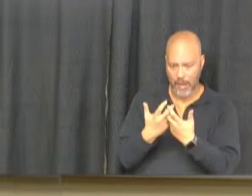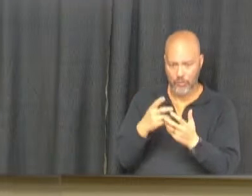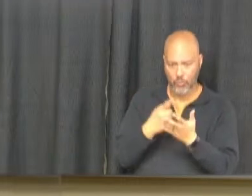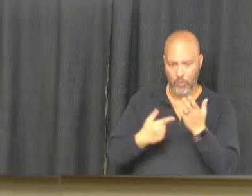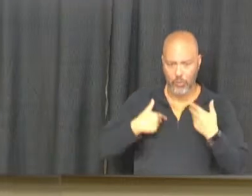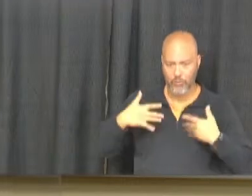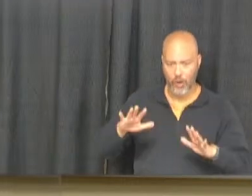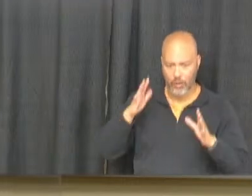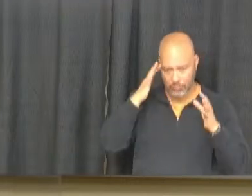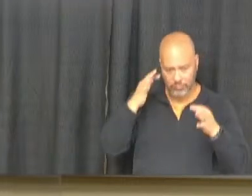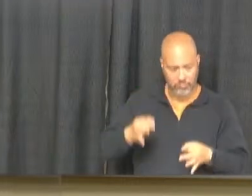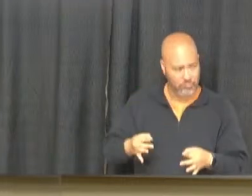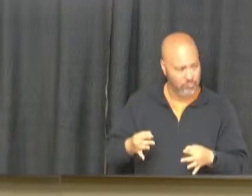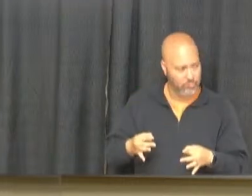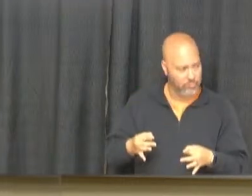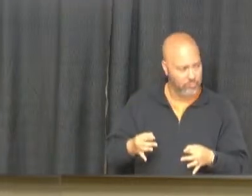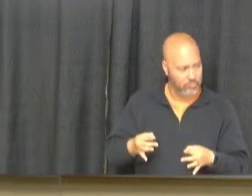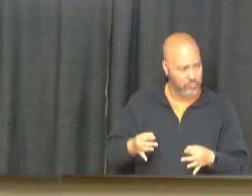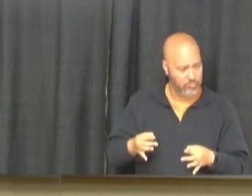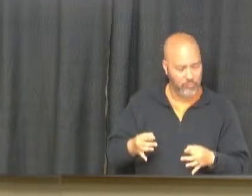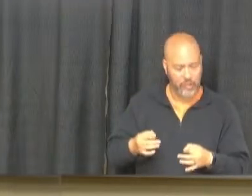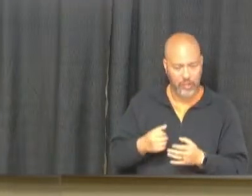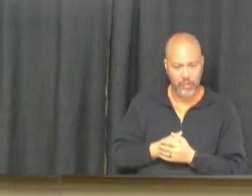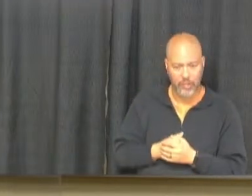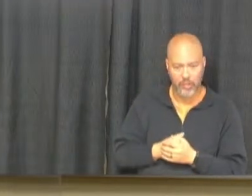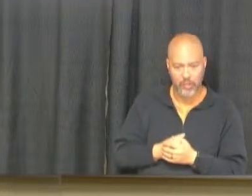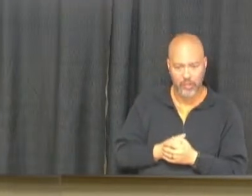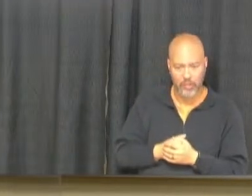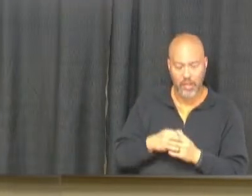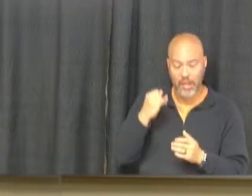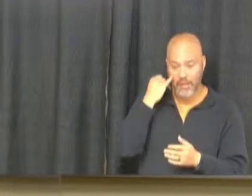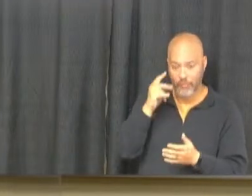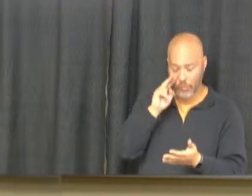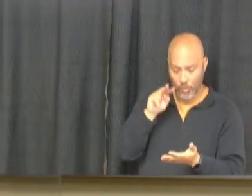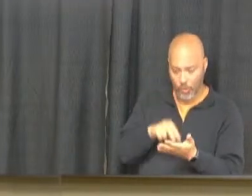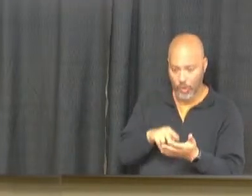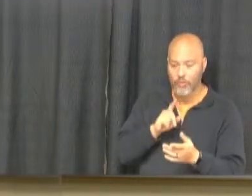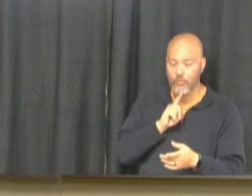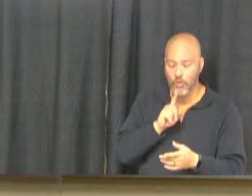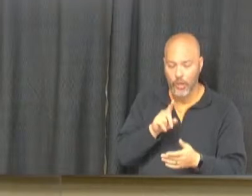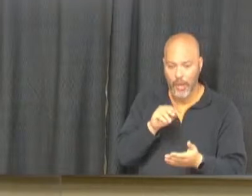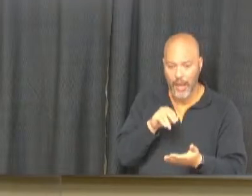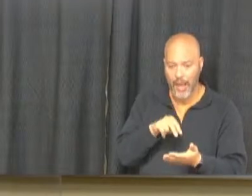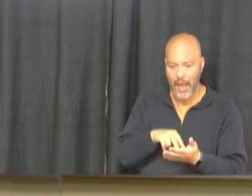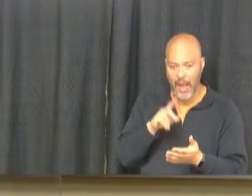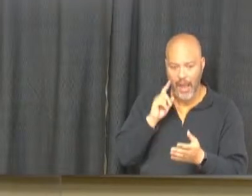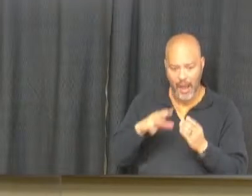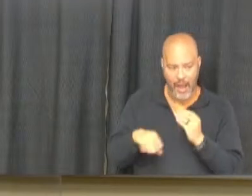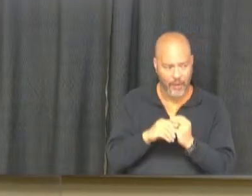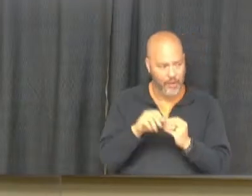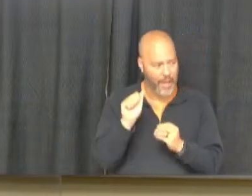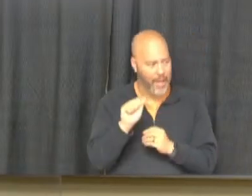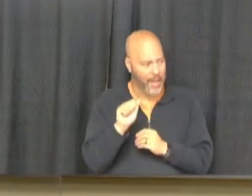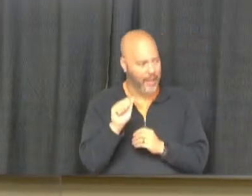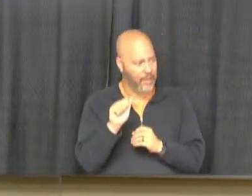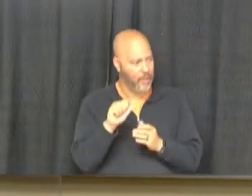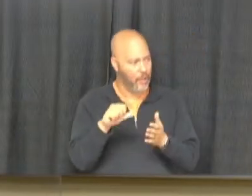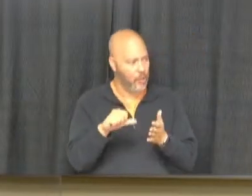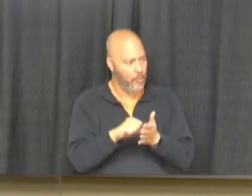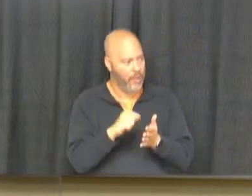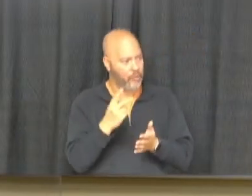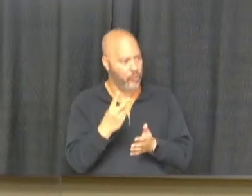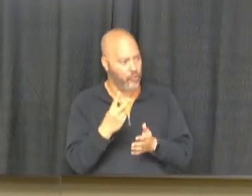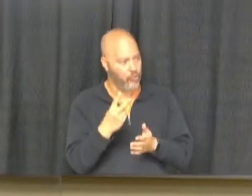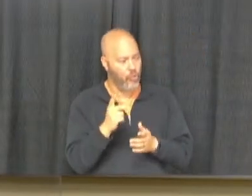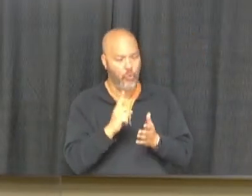we've already decided? Well, if you'll look in there and you look at the actual attachment A, you got page Okay. 1, page